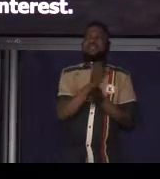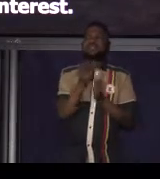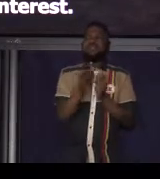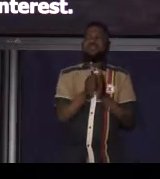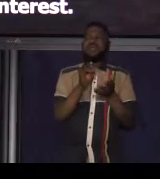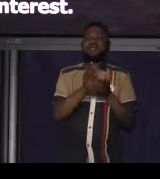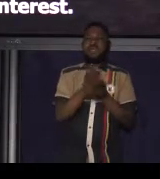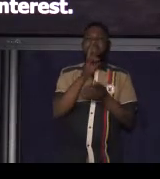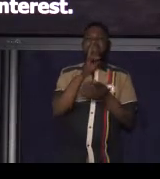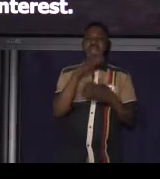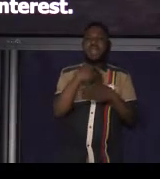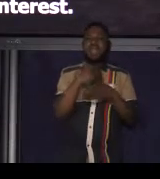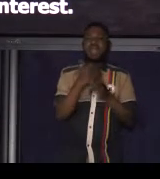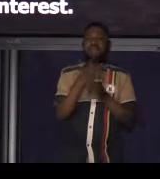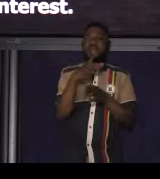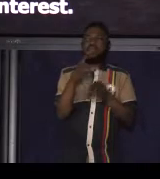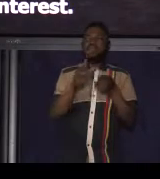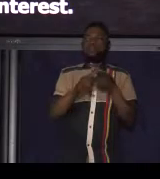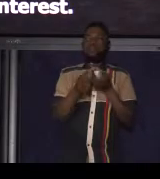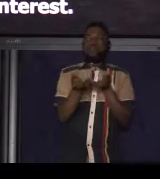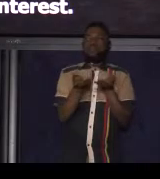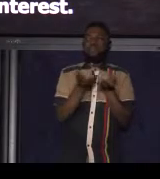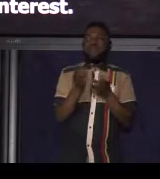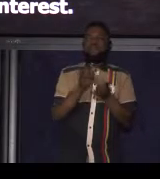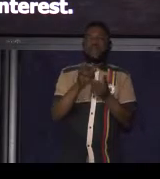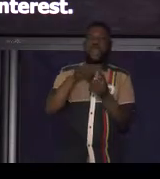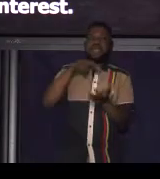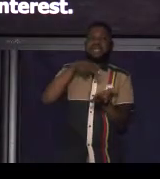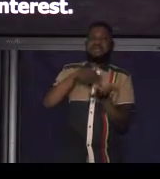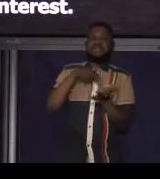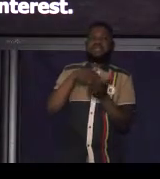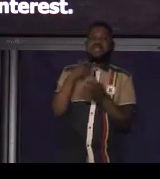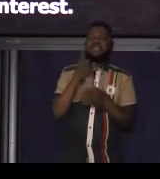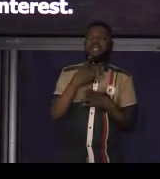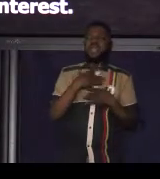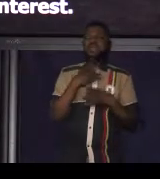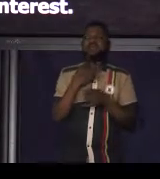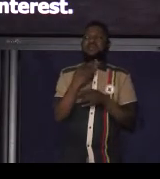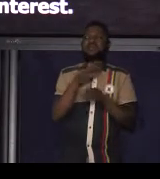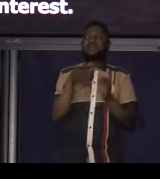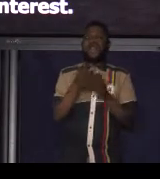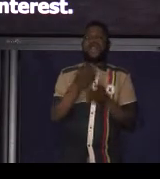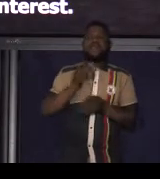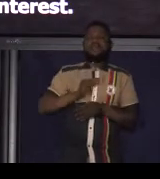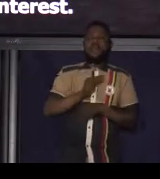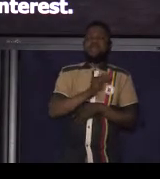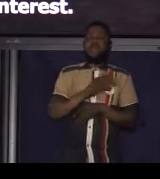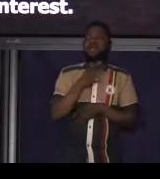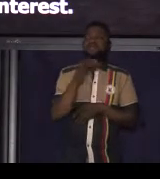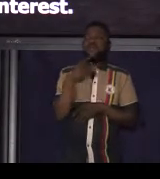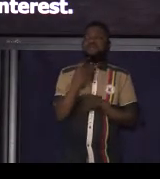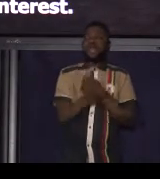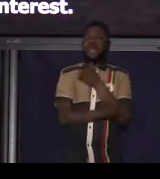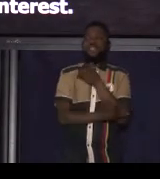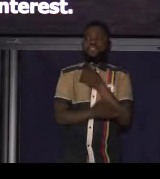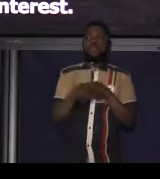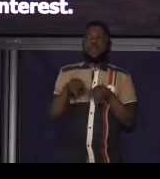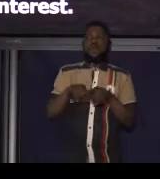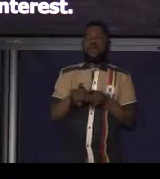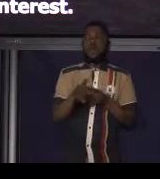are symbols that are created to serve or represent the interests of all members of the